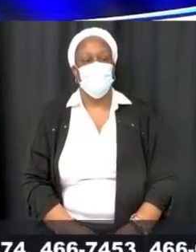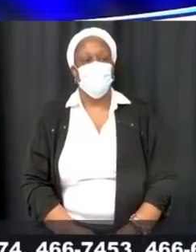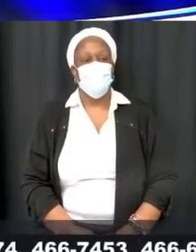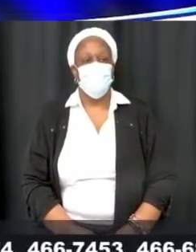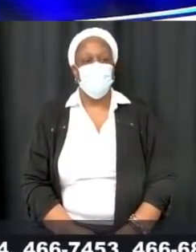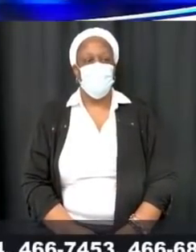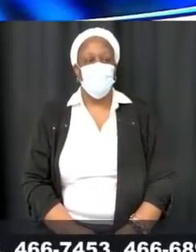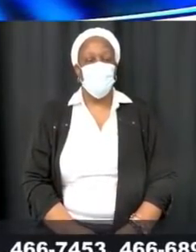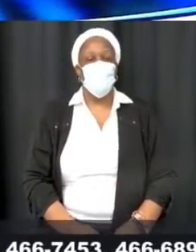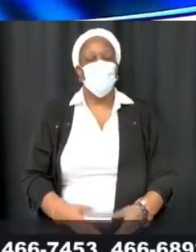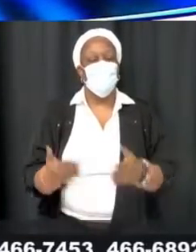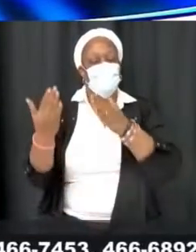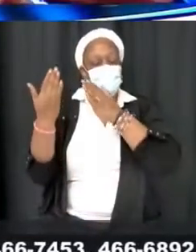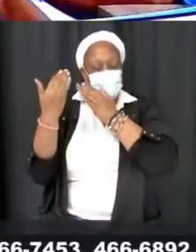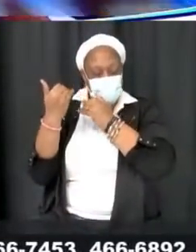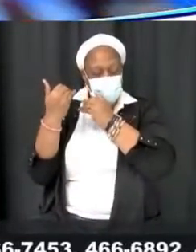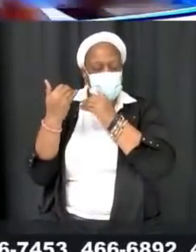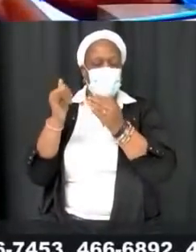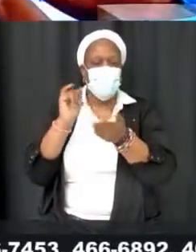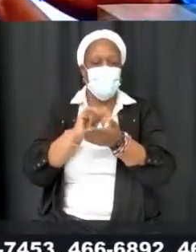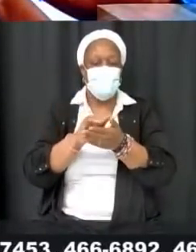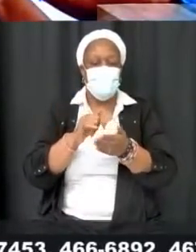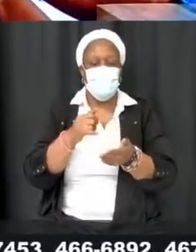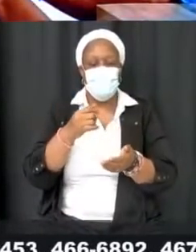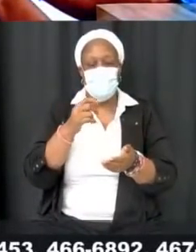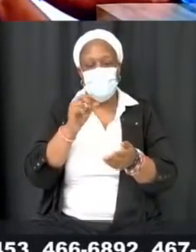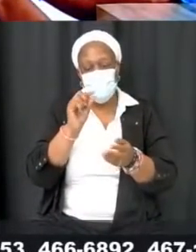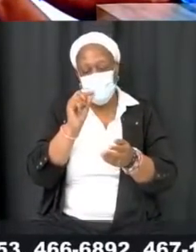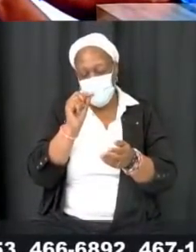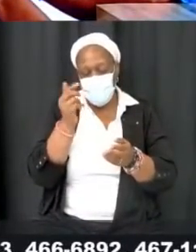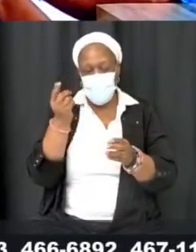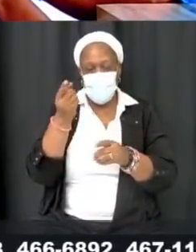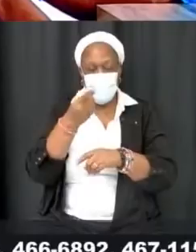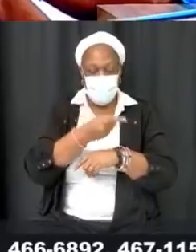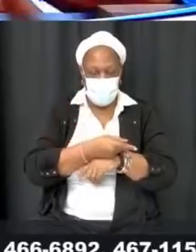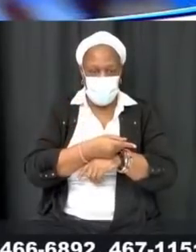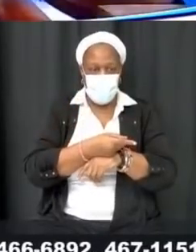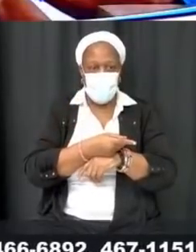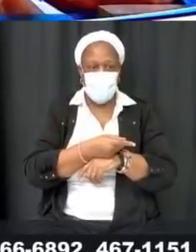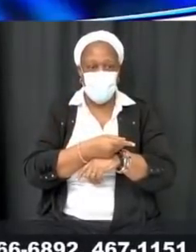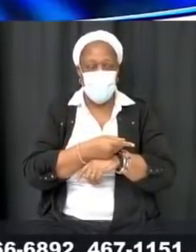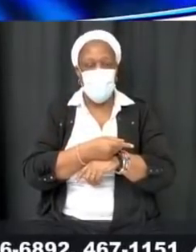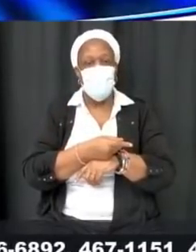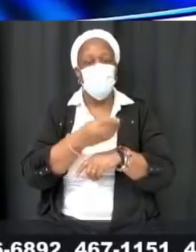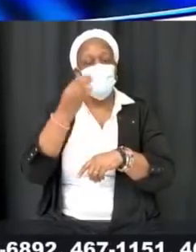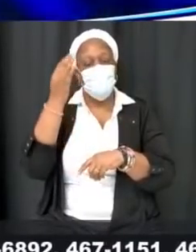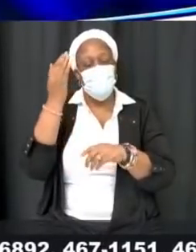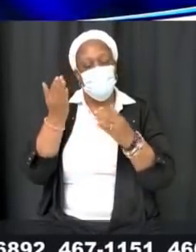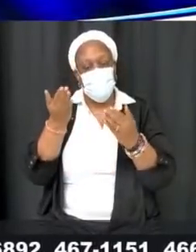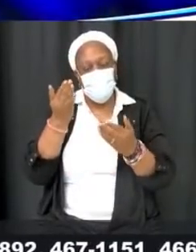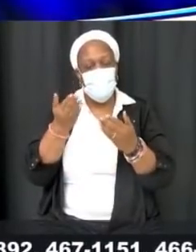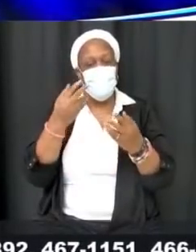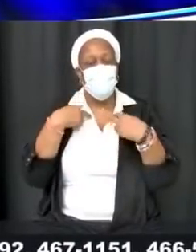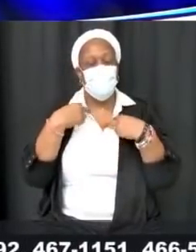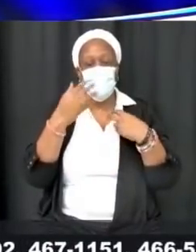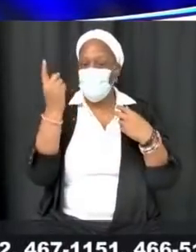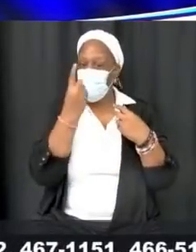hopefully within the next day or so, there will only be 15 positive inmates at the prison.